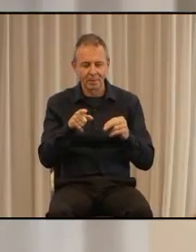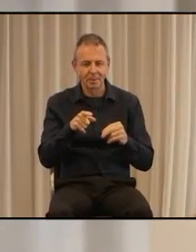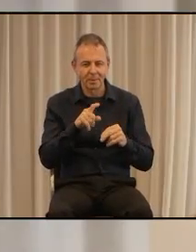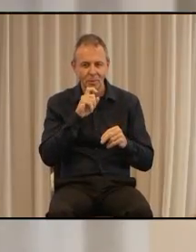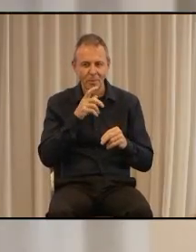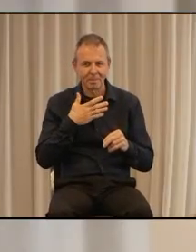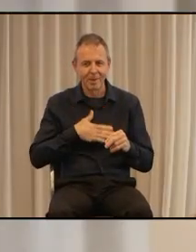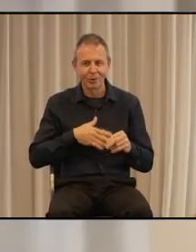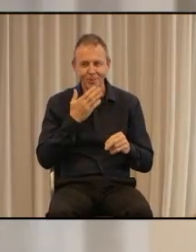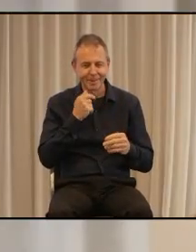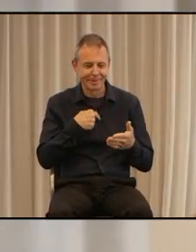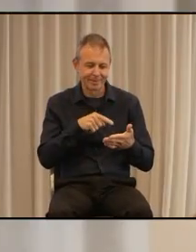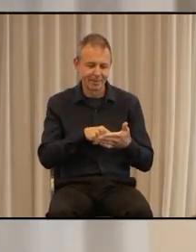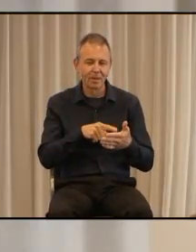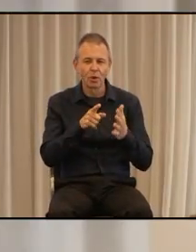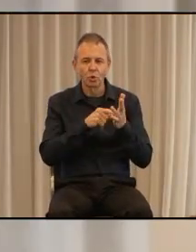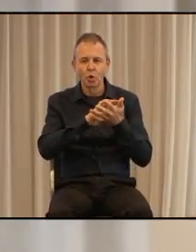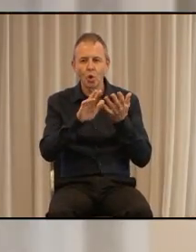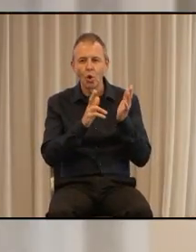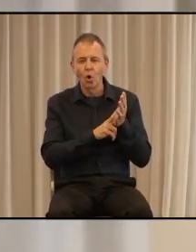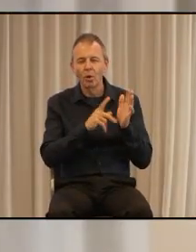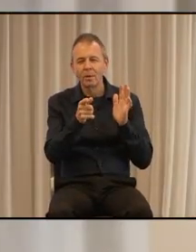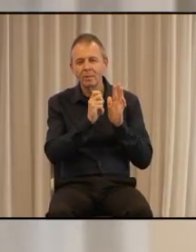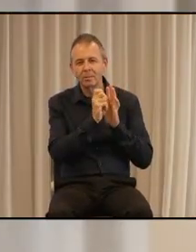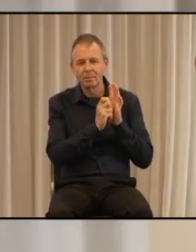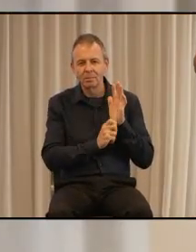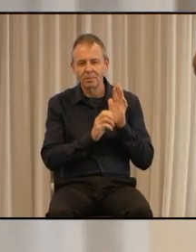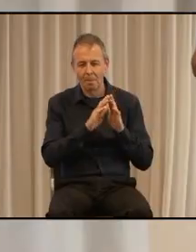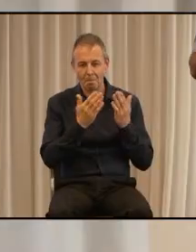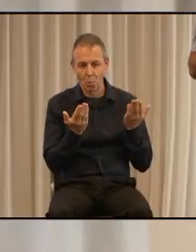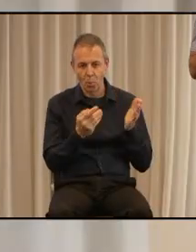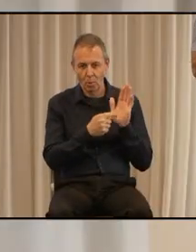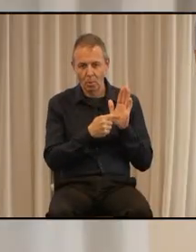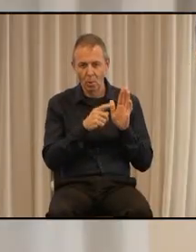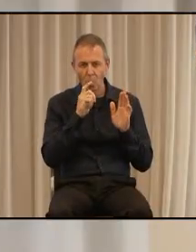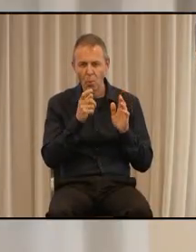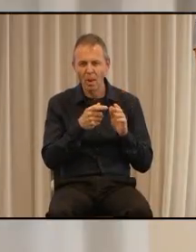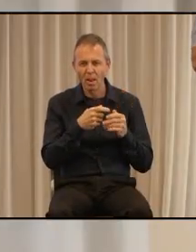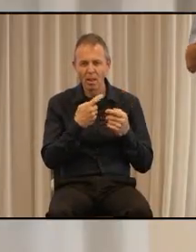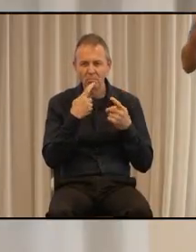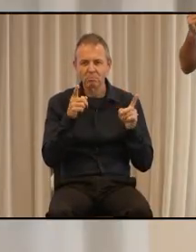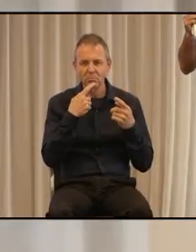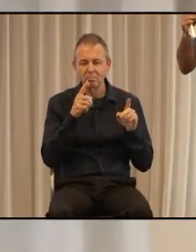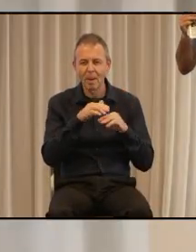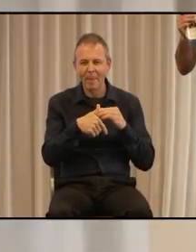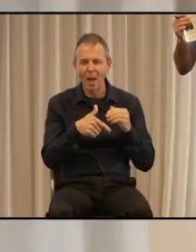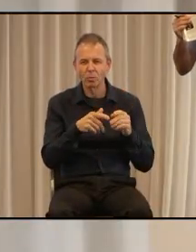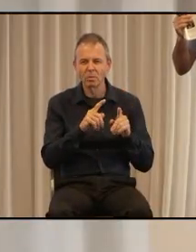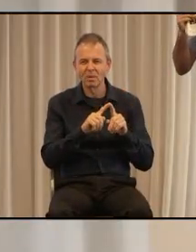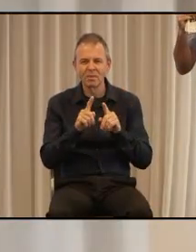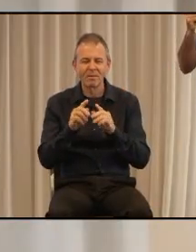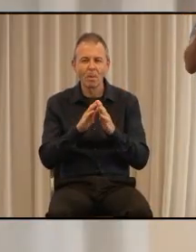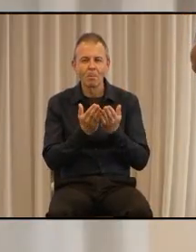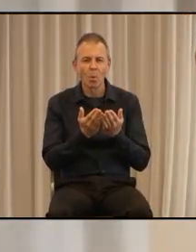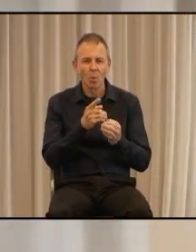here. So John, one of the authors of this book, and I'll share a few books throughout, I think, family advocacy. Most places